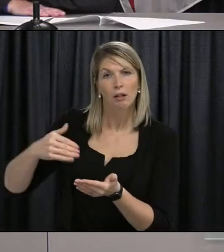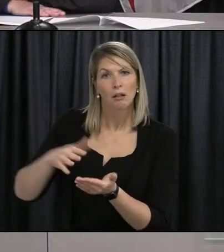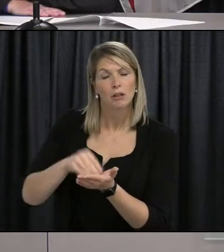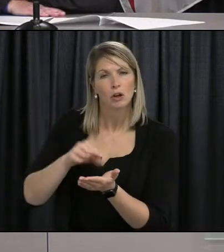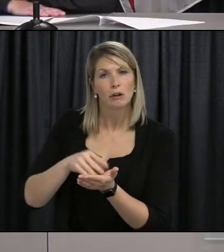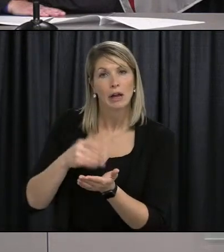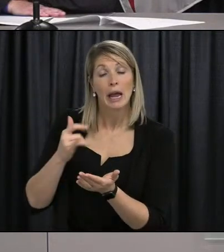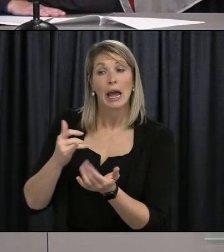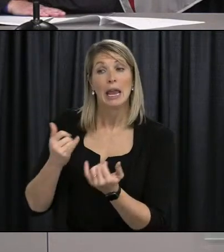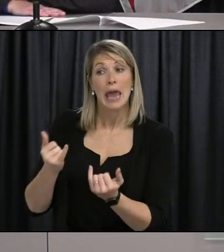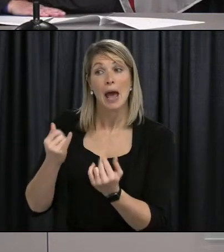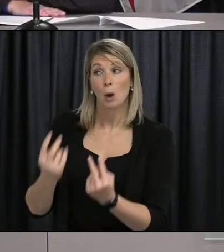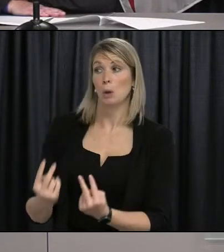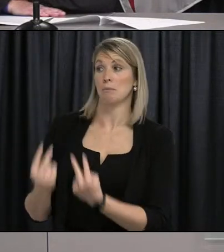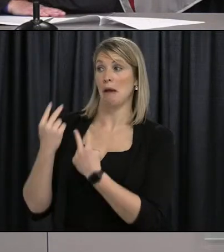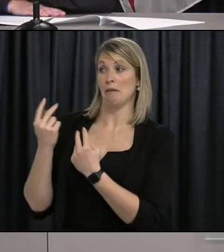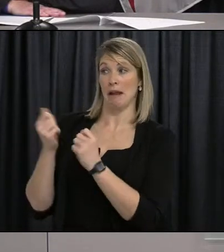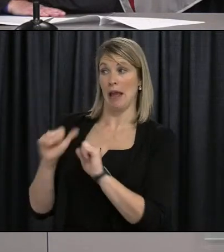far?